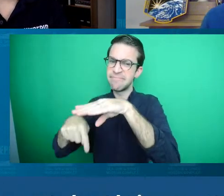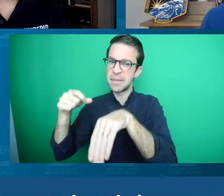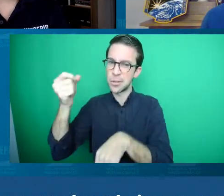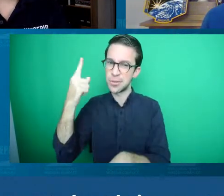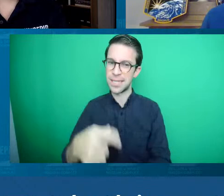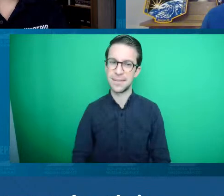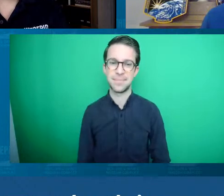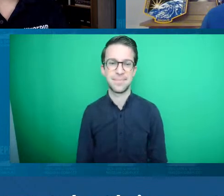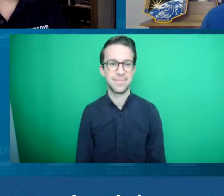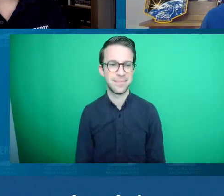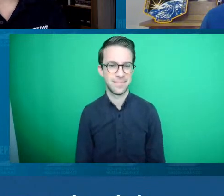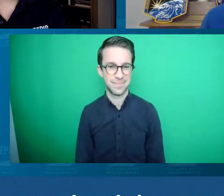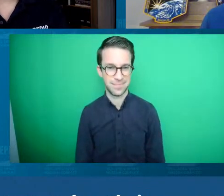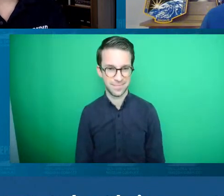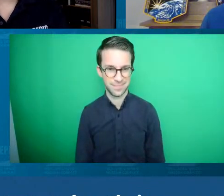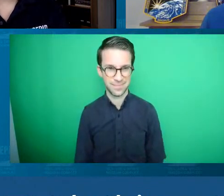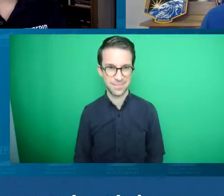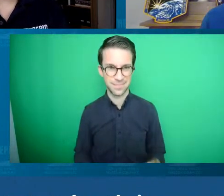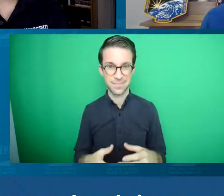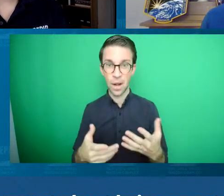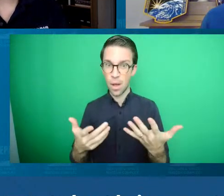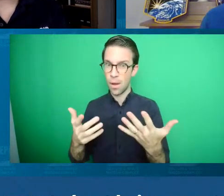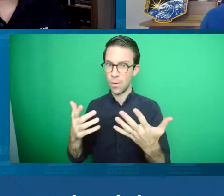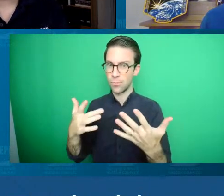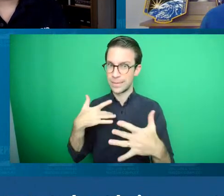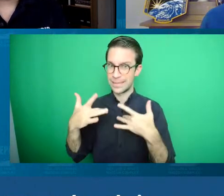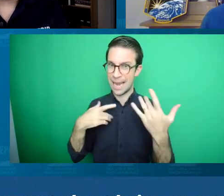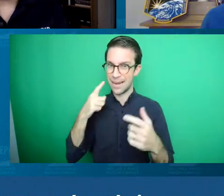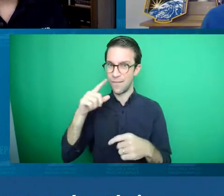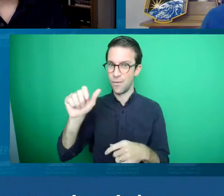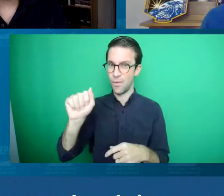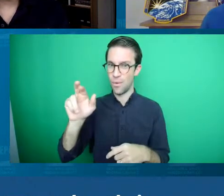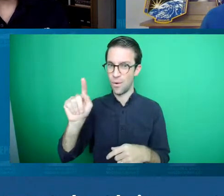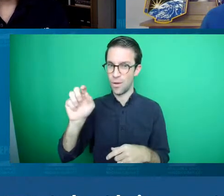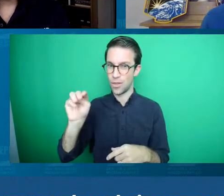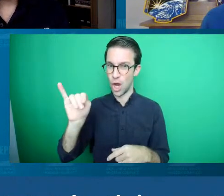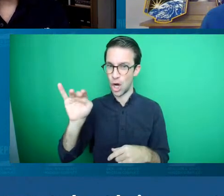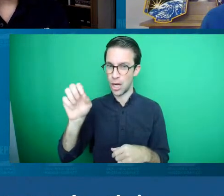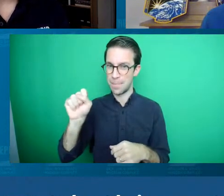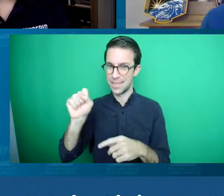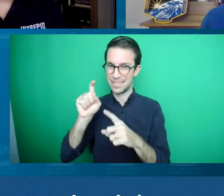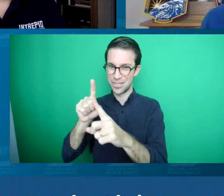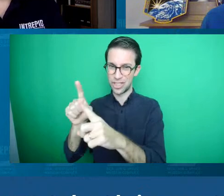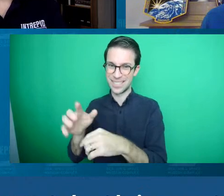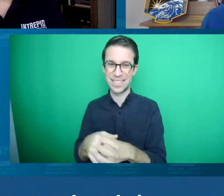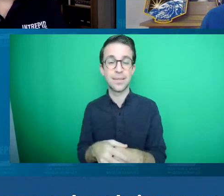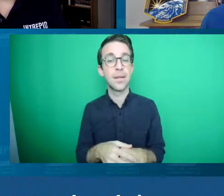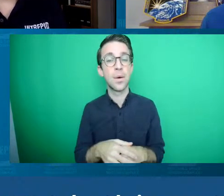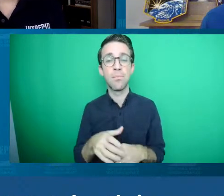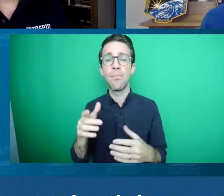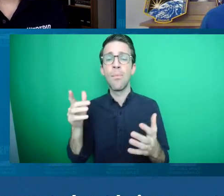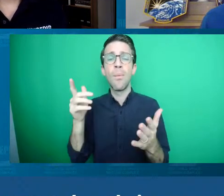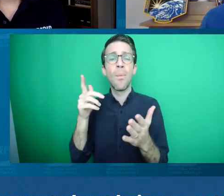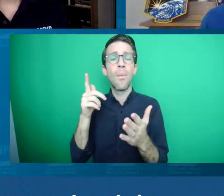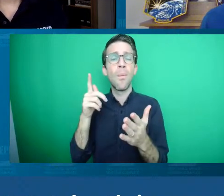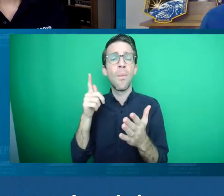Awesome. We cannot wait for those Artemis missions to keep going on. So what do you enjoy most about being an